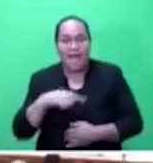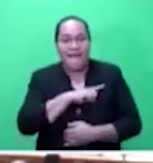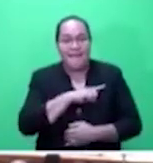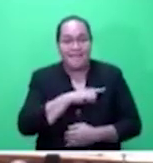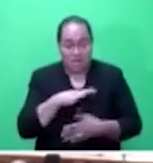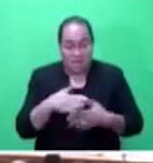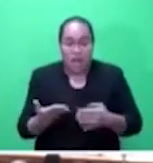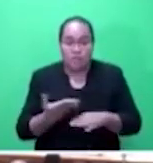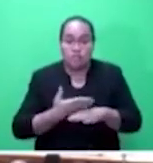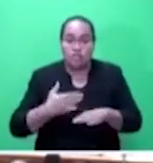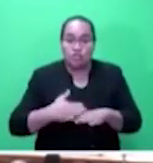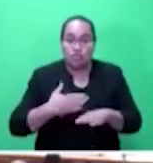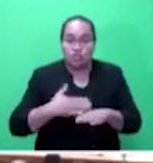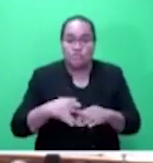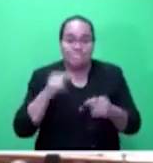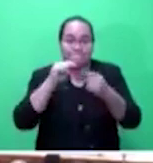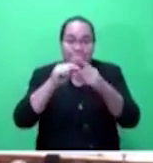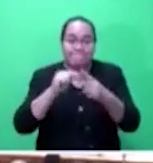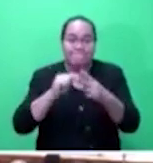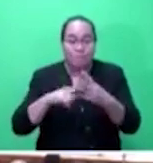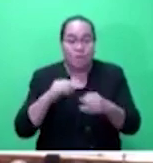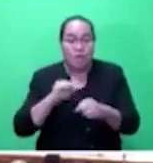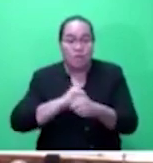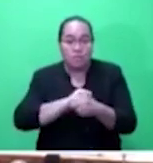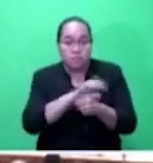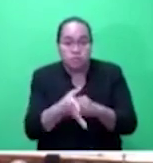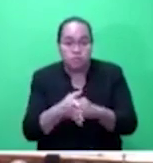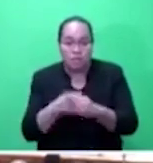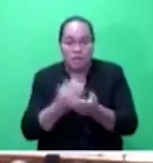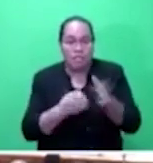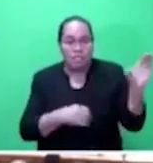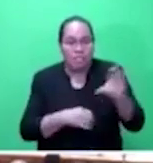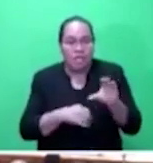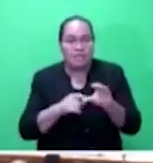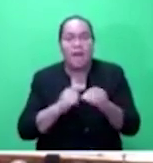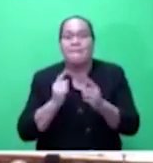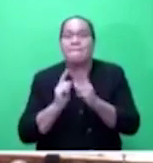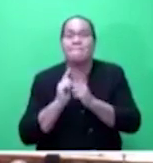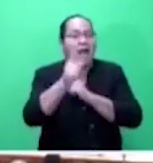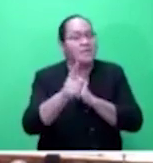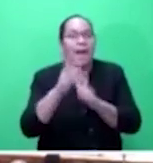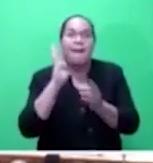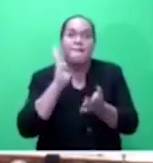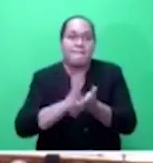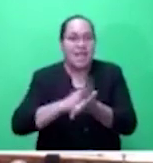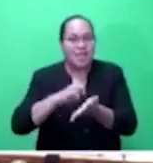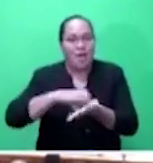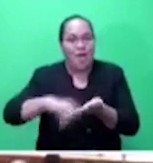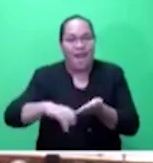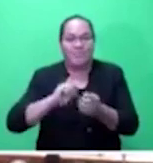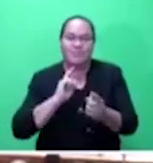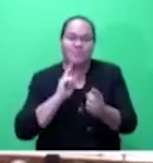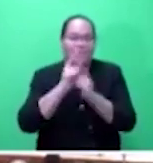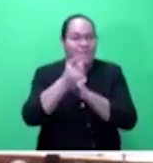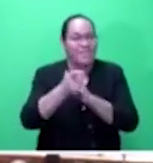new targeted tax measures, pushes our total COVID-19 stimulus package past the $1 billion mark. Mr. Speaker, sir,